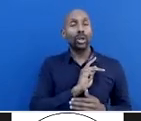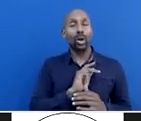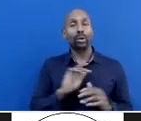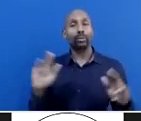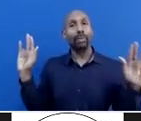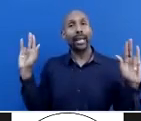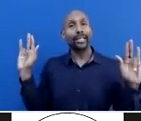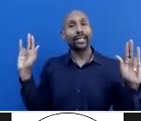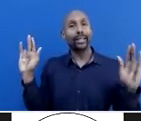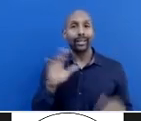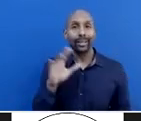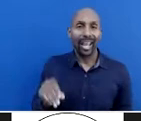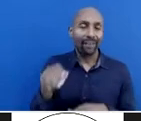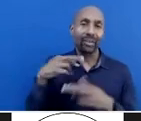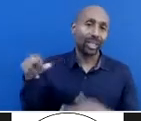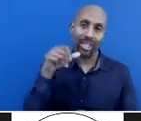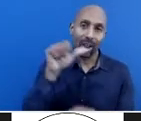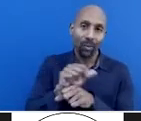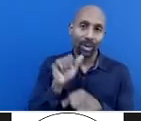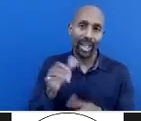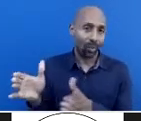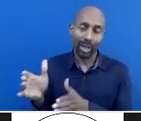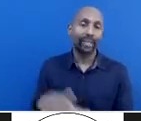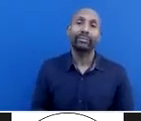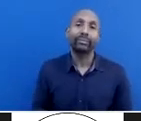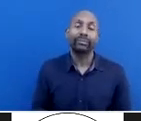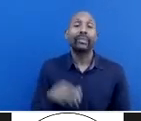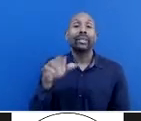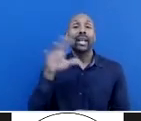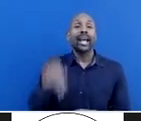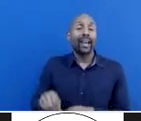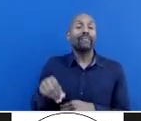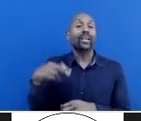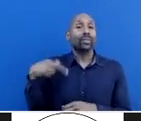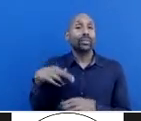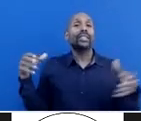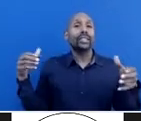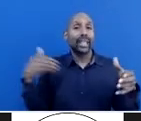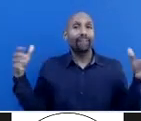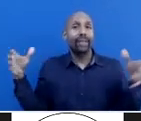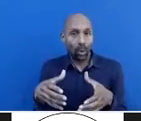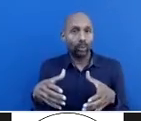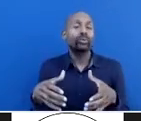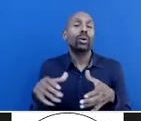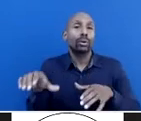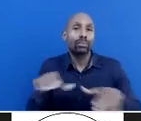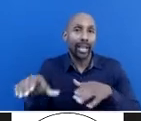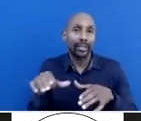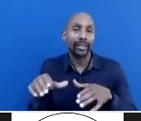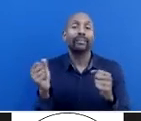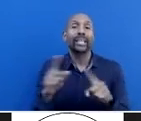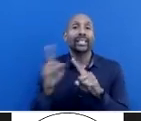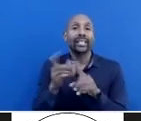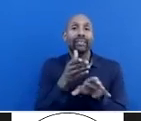religion works. It's collectively practiced with a cultural dimension that is multidisciplinary, that